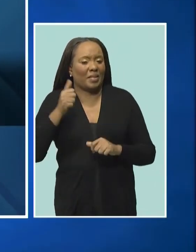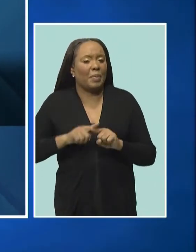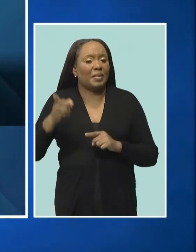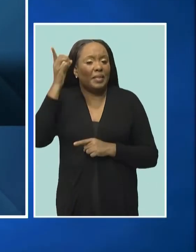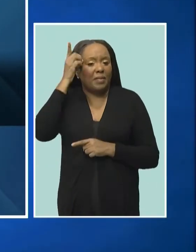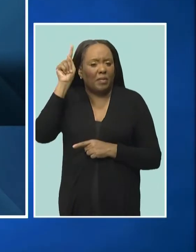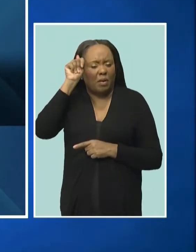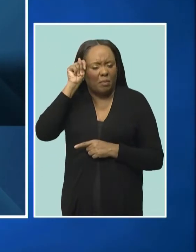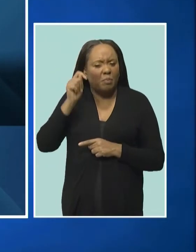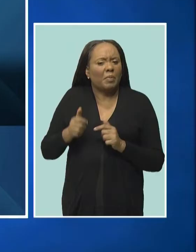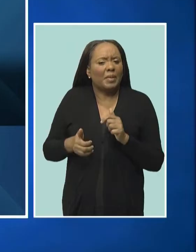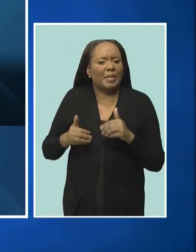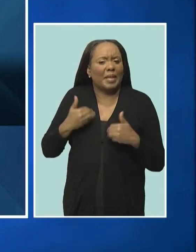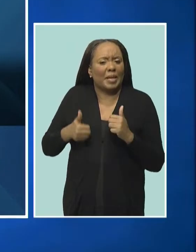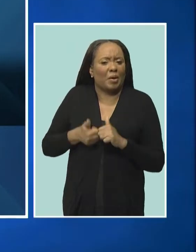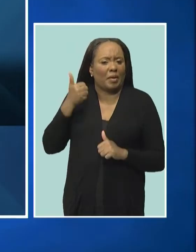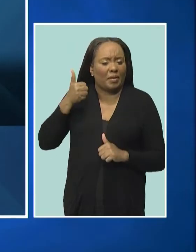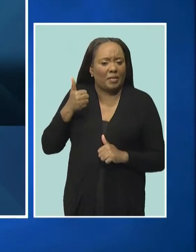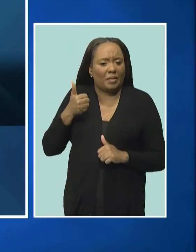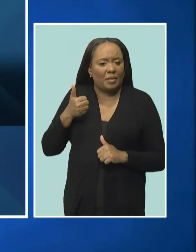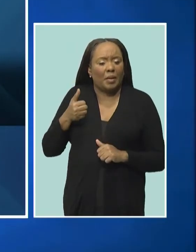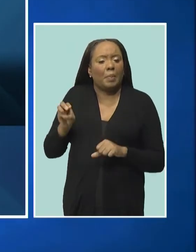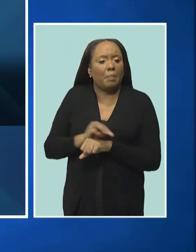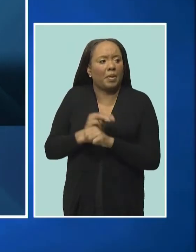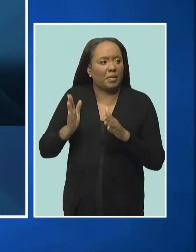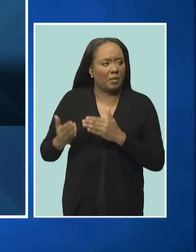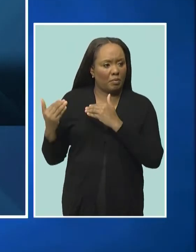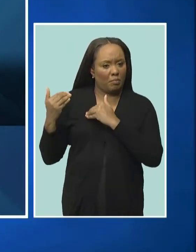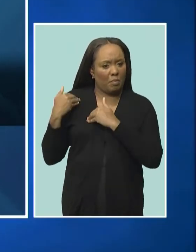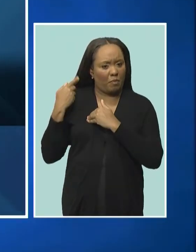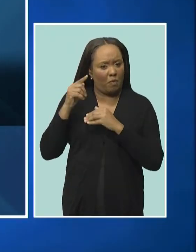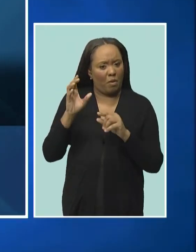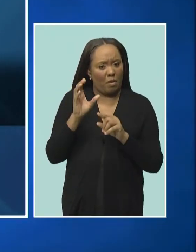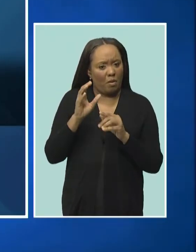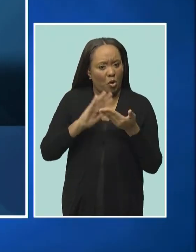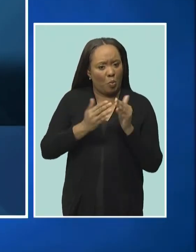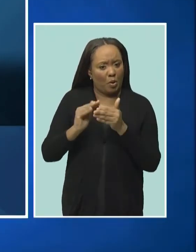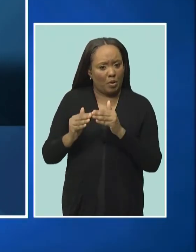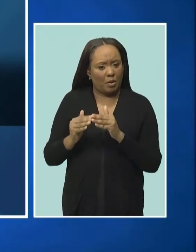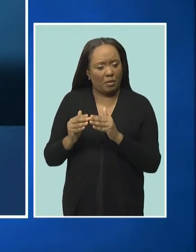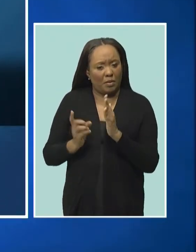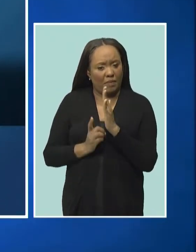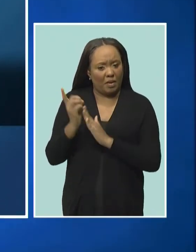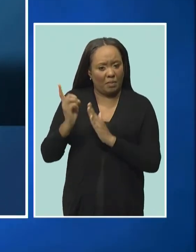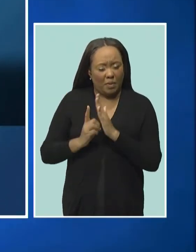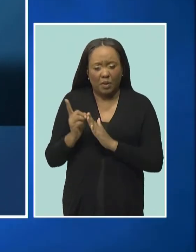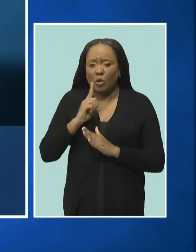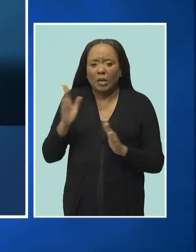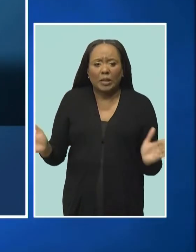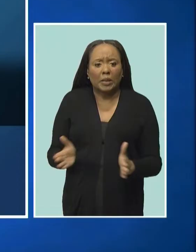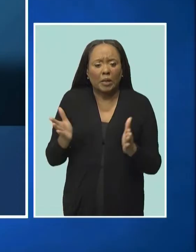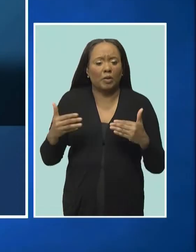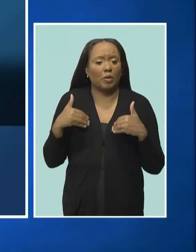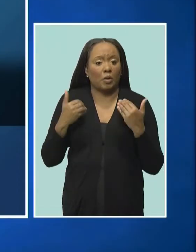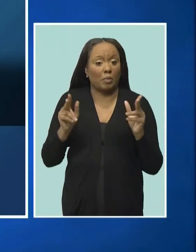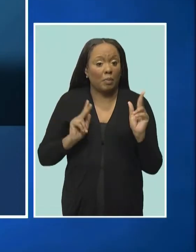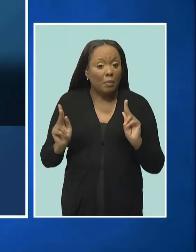I believe he was appointed Minister of Community Development. And then we had a whole array of young people, but not only young people, also